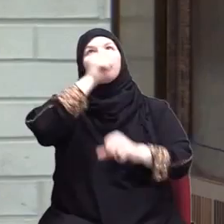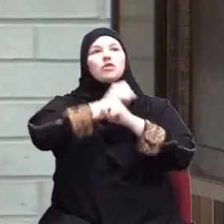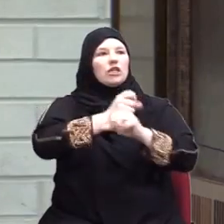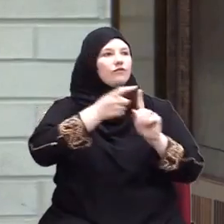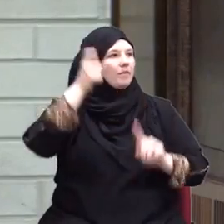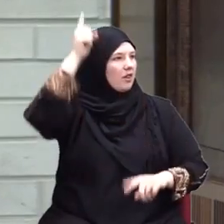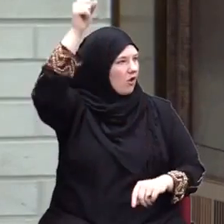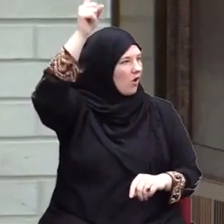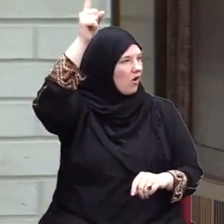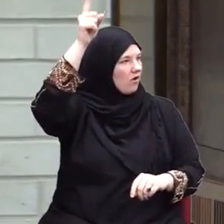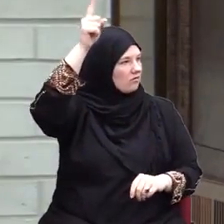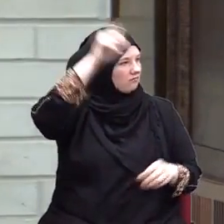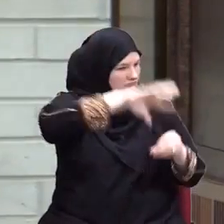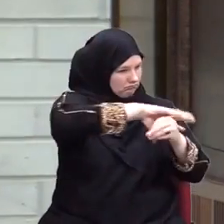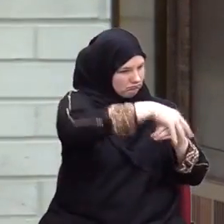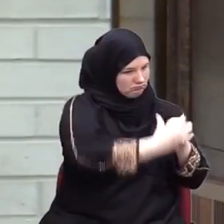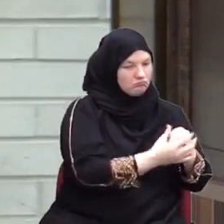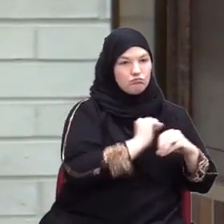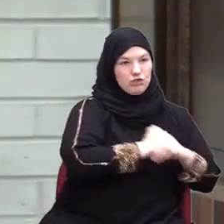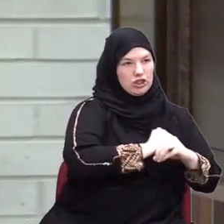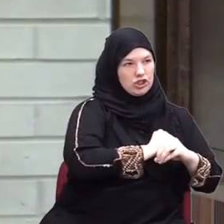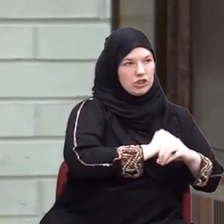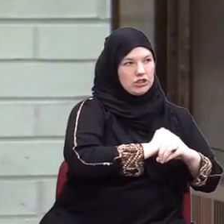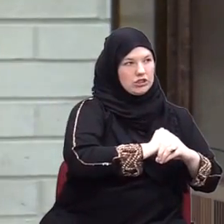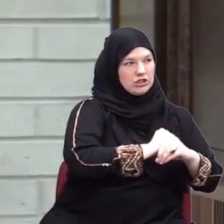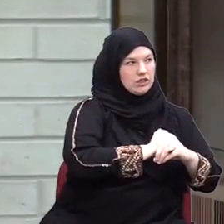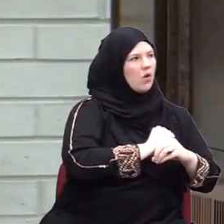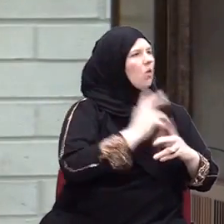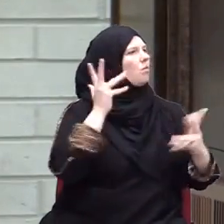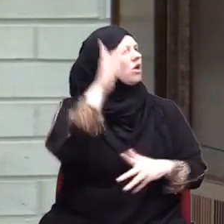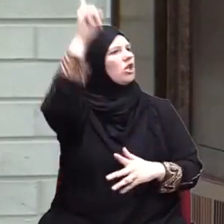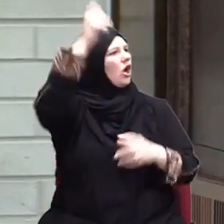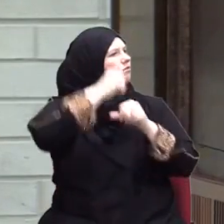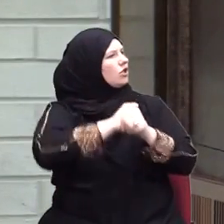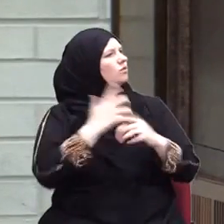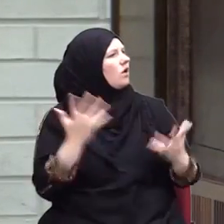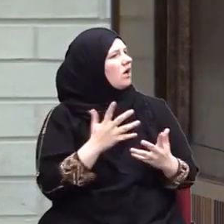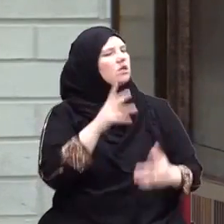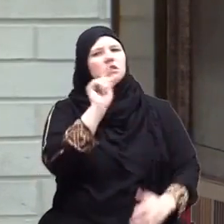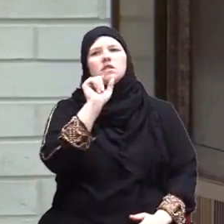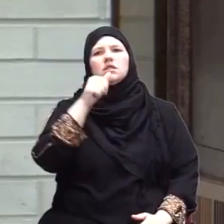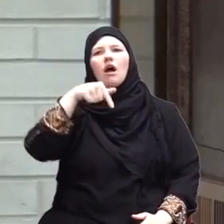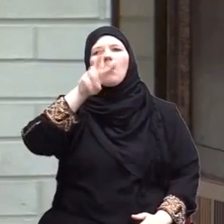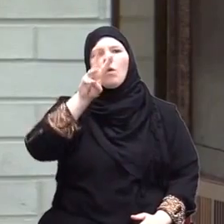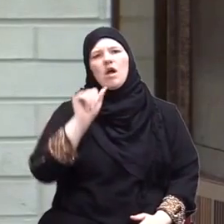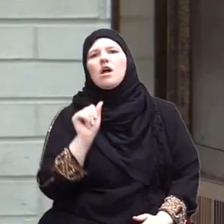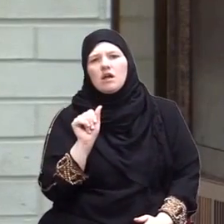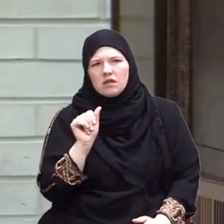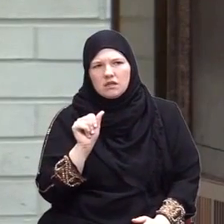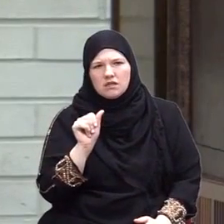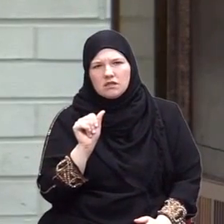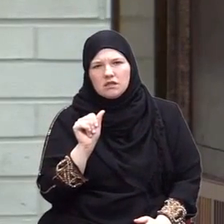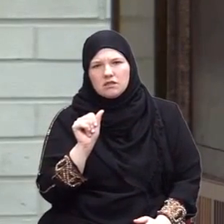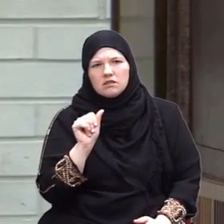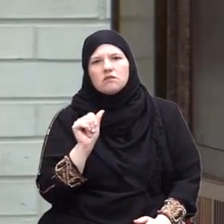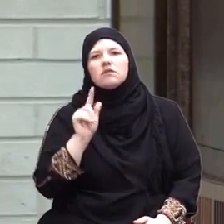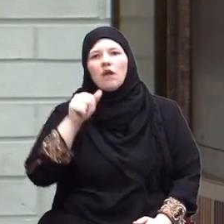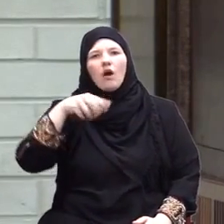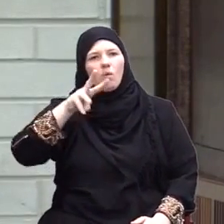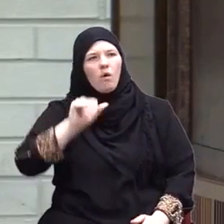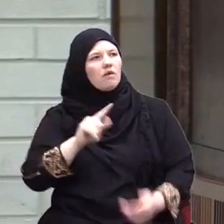you. What is the protection? The protection is taqwa. And the word taqwa means that,